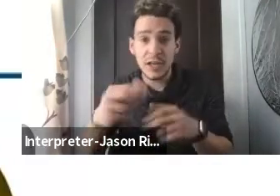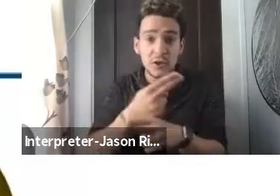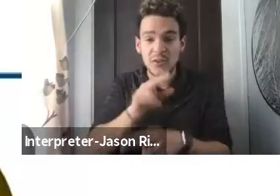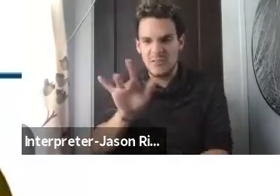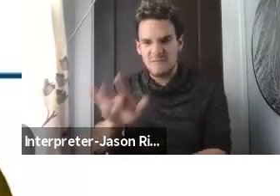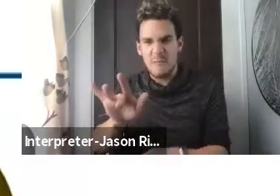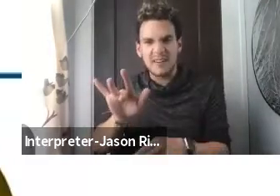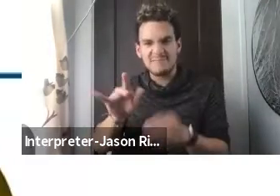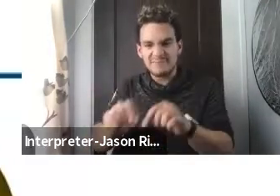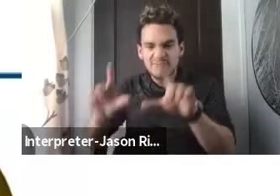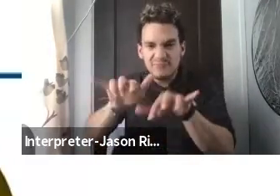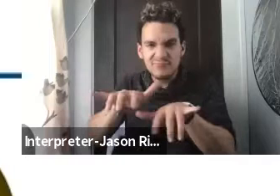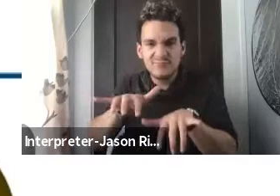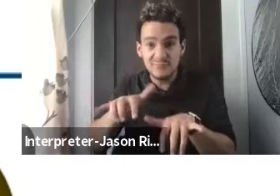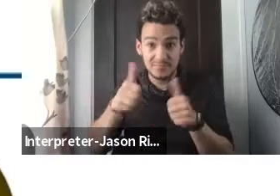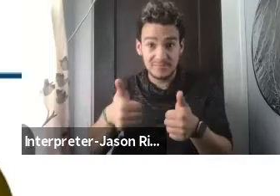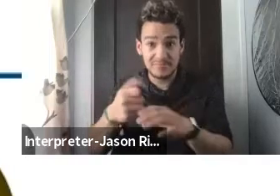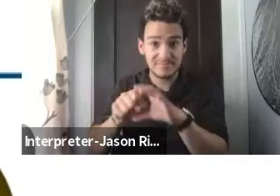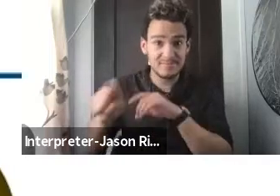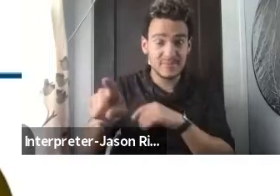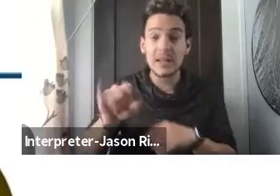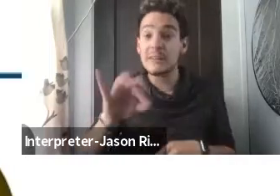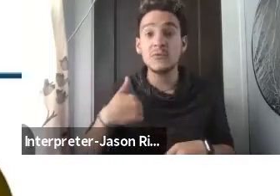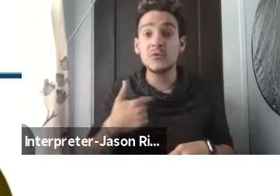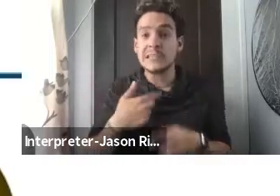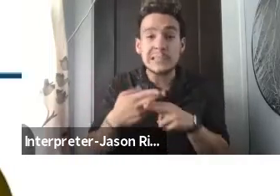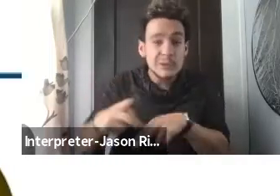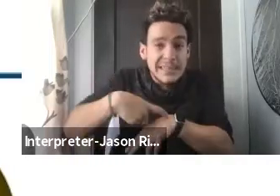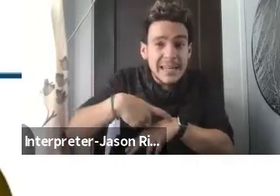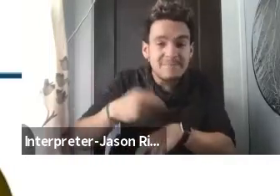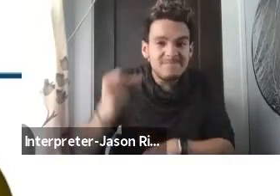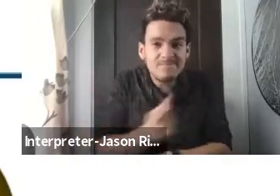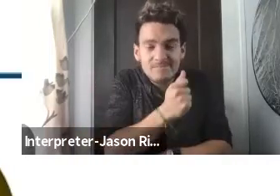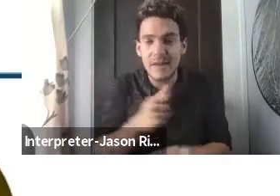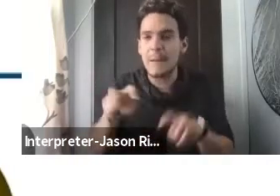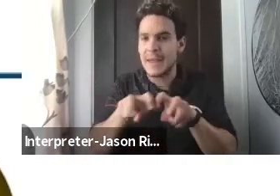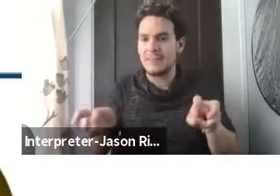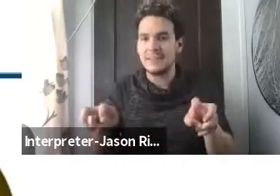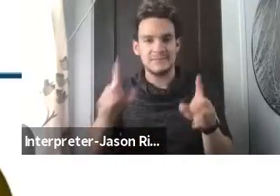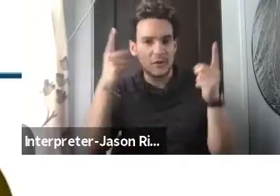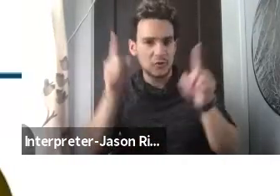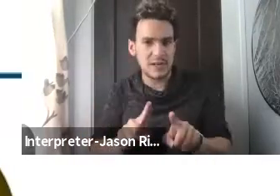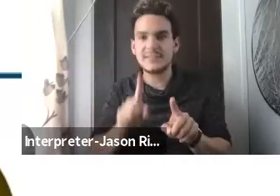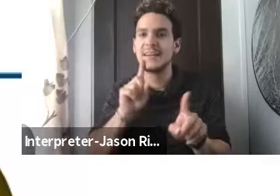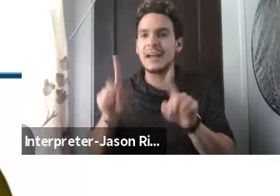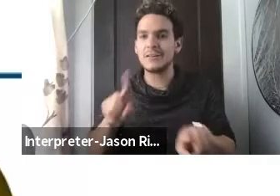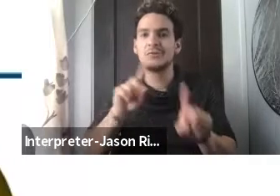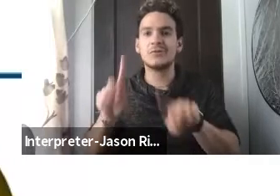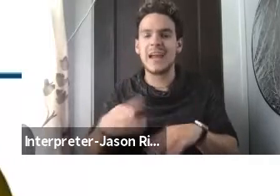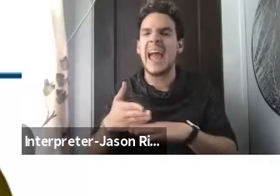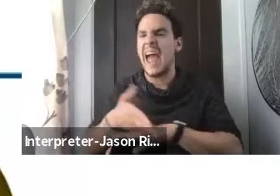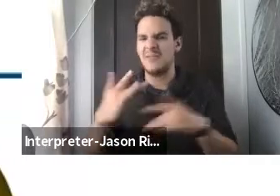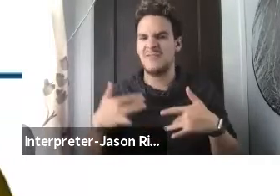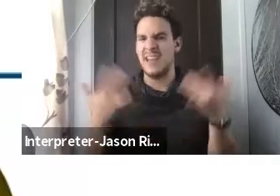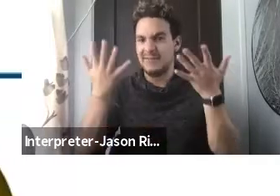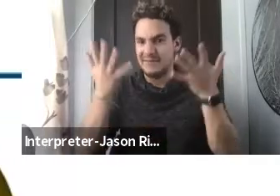on your screen to submit questions. And if we do run short on time, our panelists have agreed to answer the questions after the event